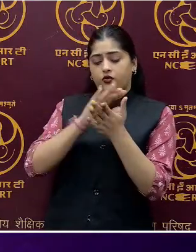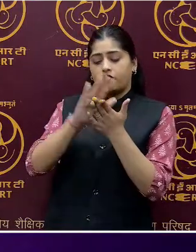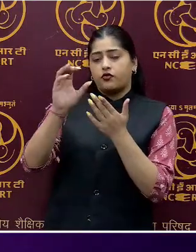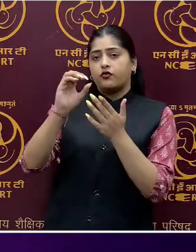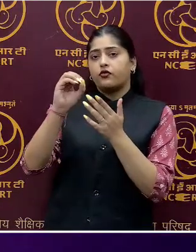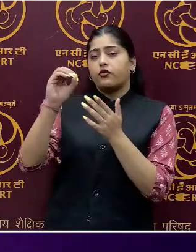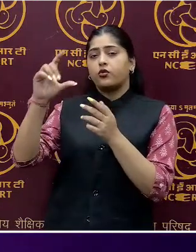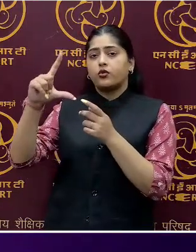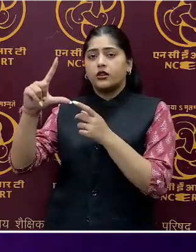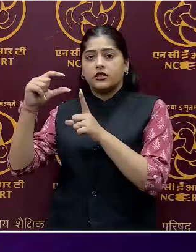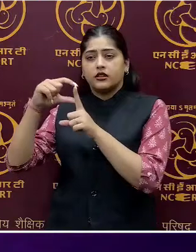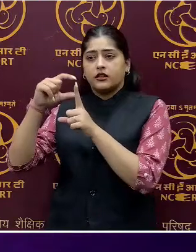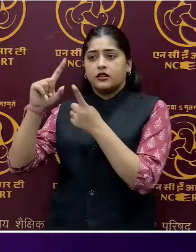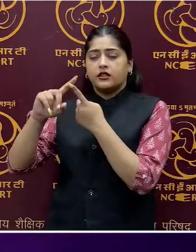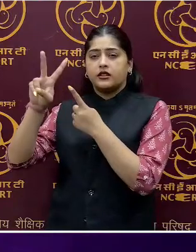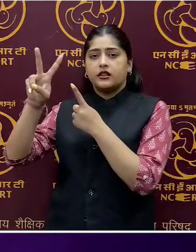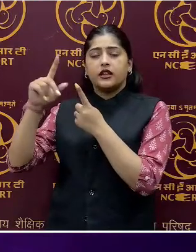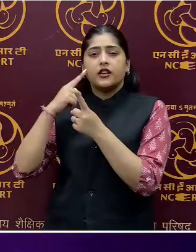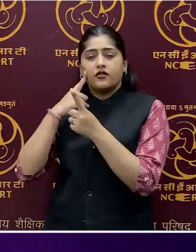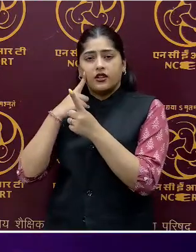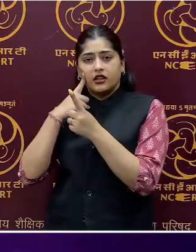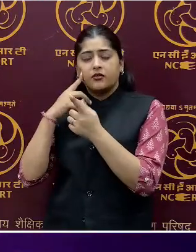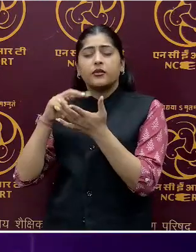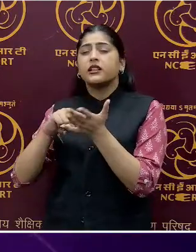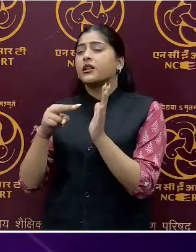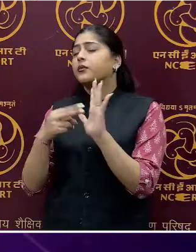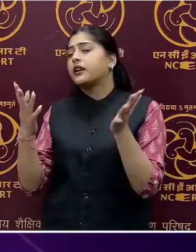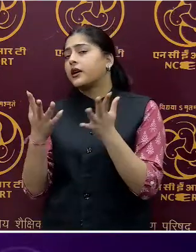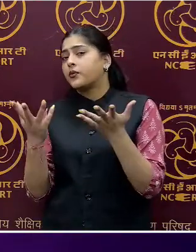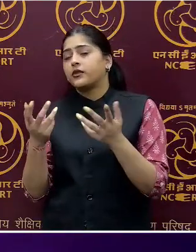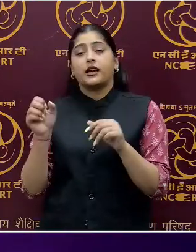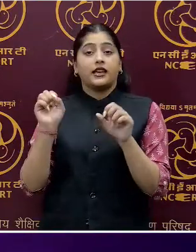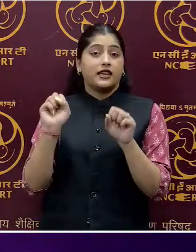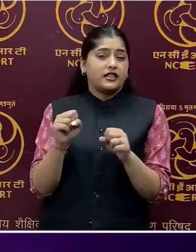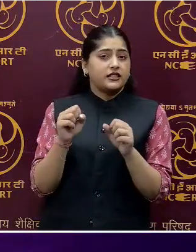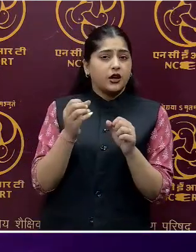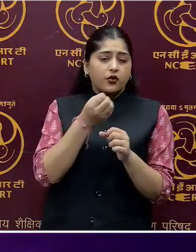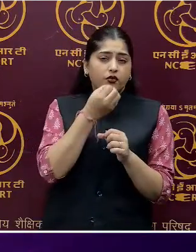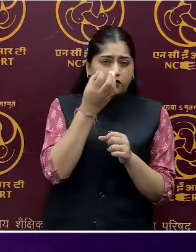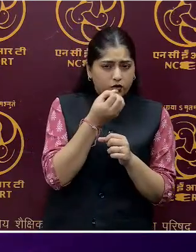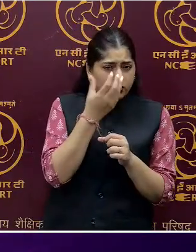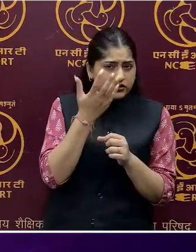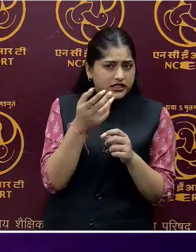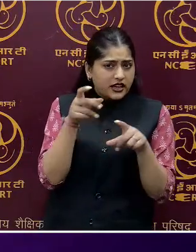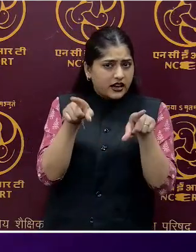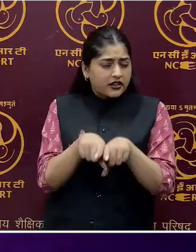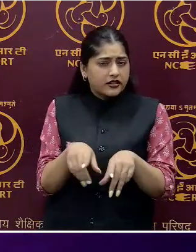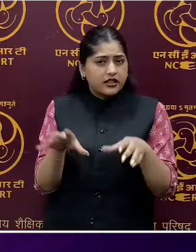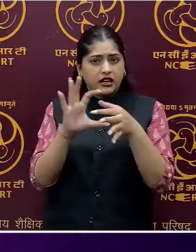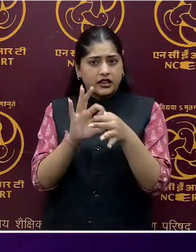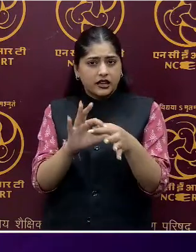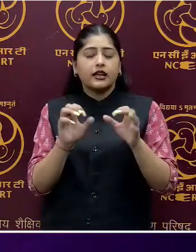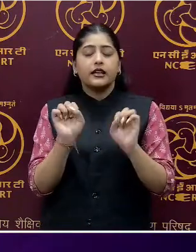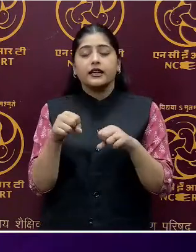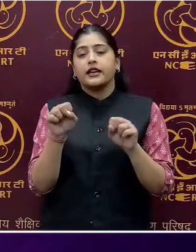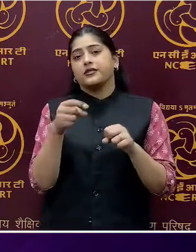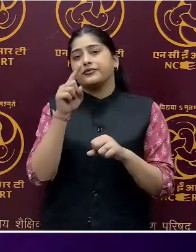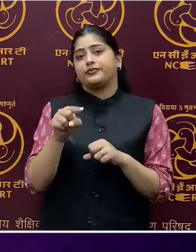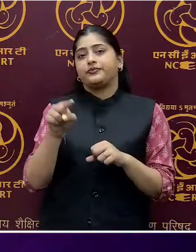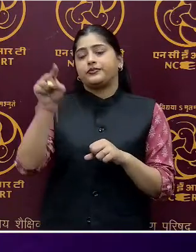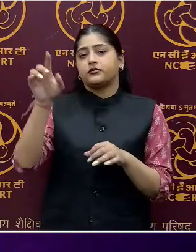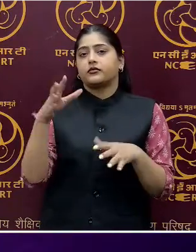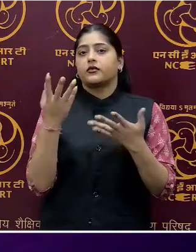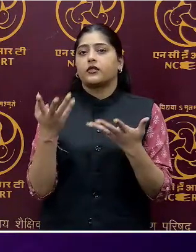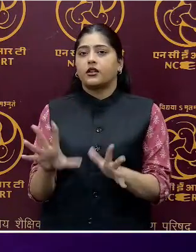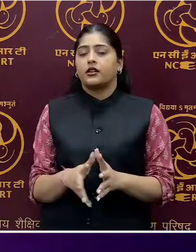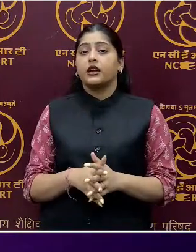So Fool, something related to flowers only, I yes, guess. fool something related. Harvest of flowers, I don't know. You tell us. Yes, again